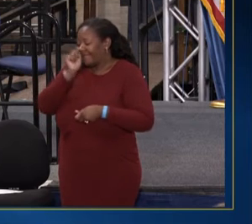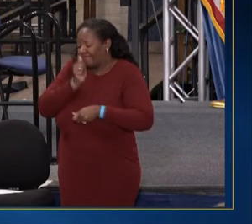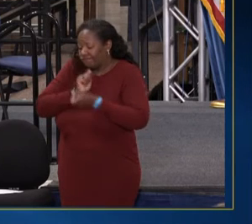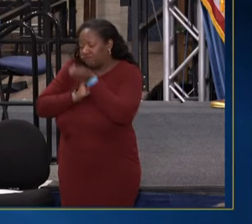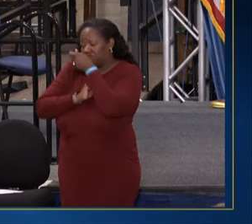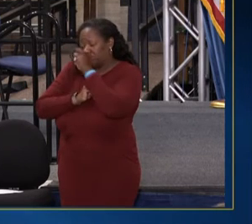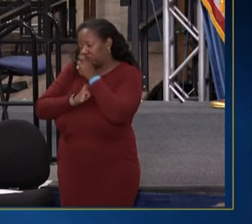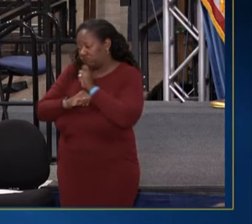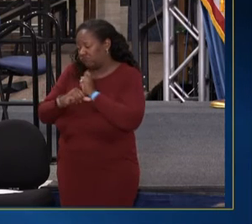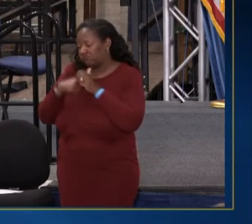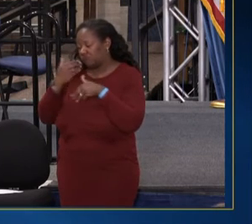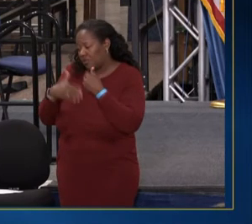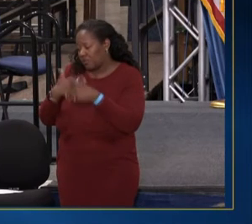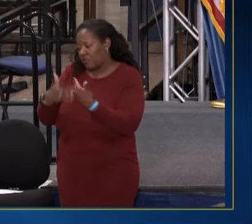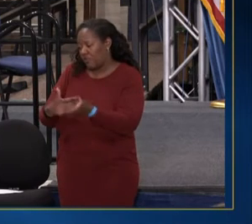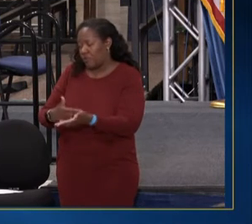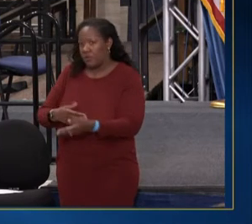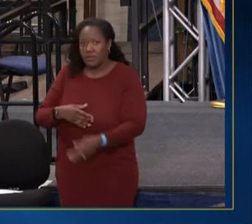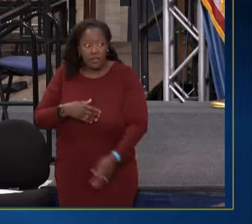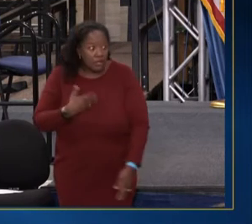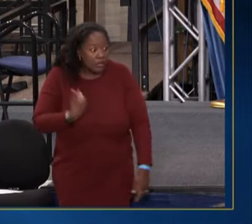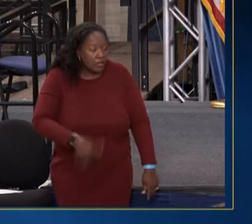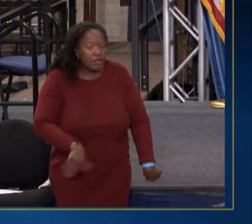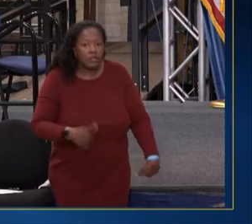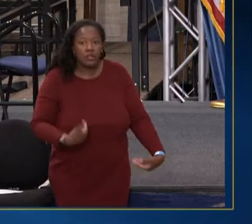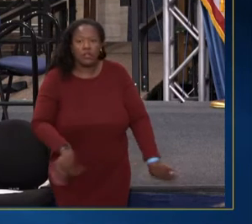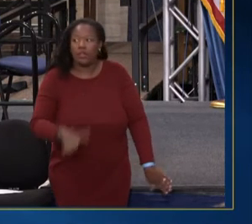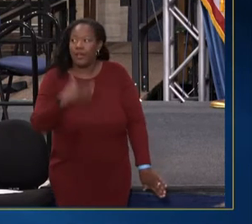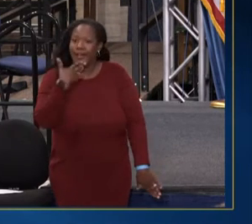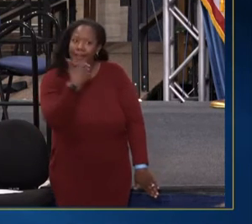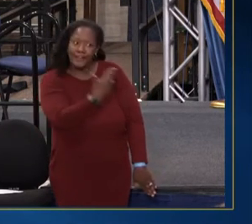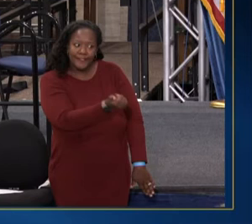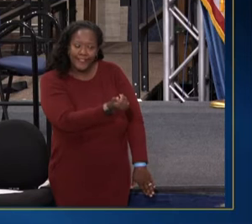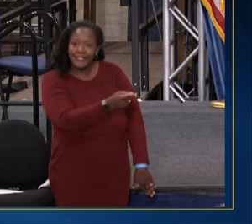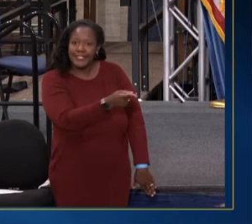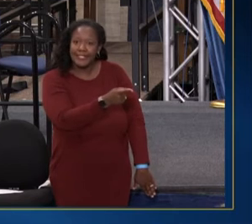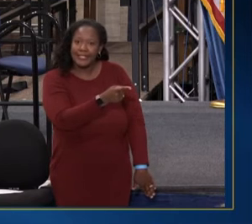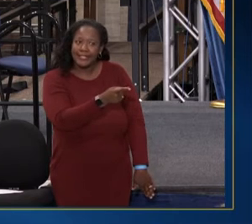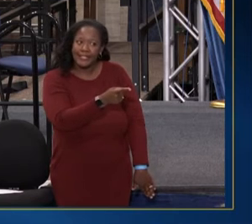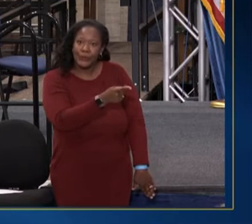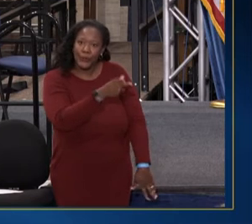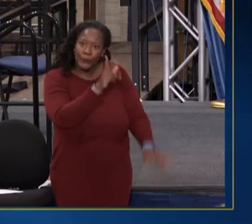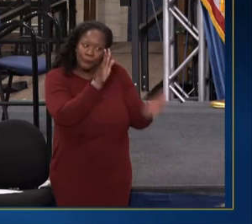To hear a 15-year-old say, I'm just going to muscle through this.